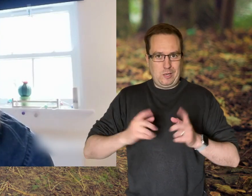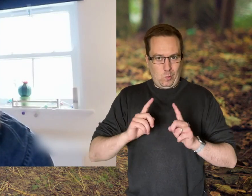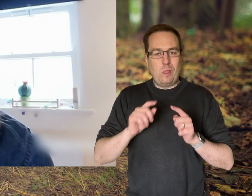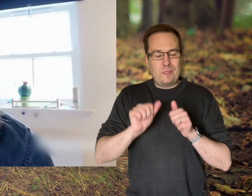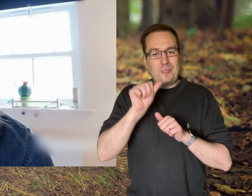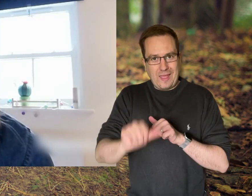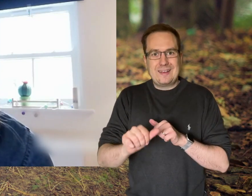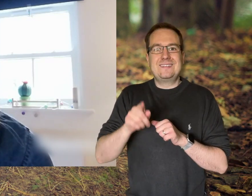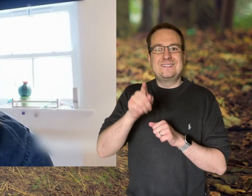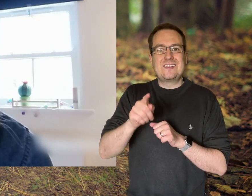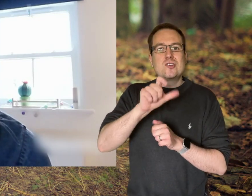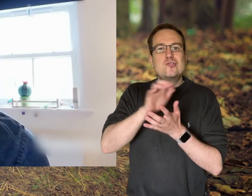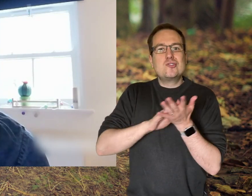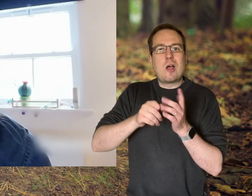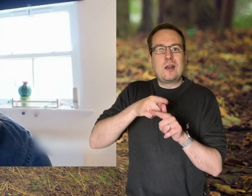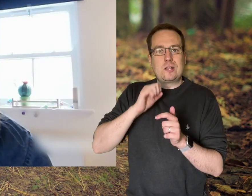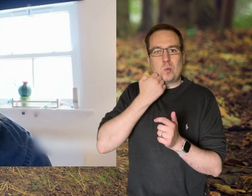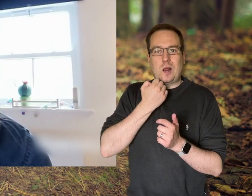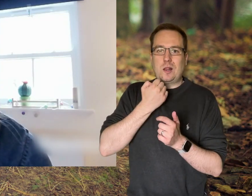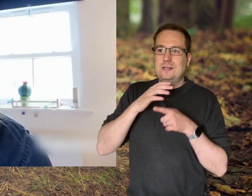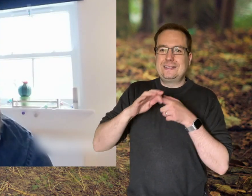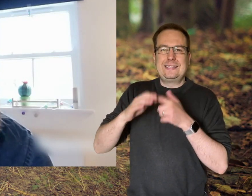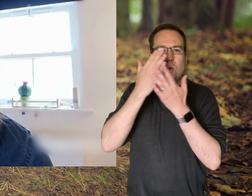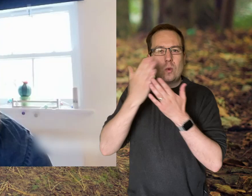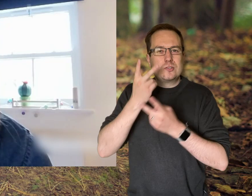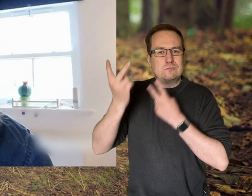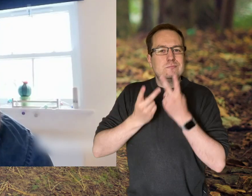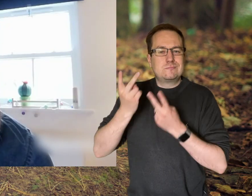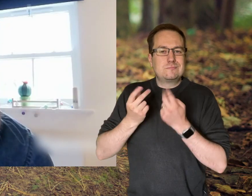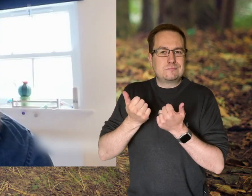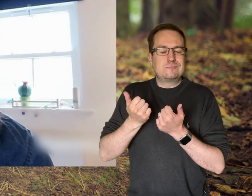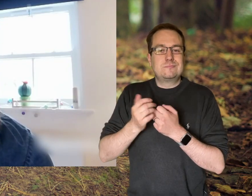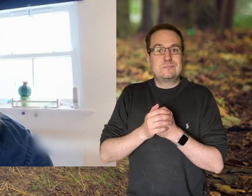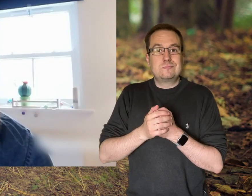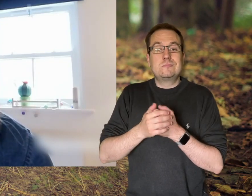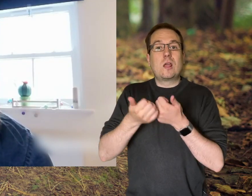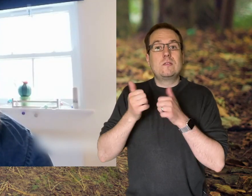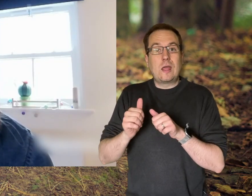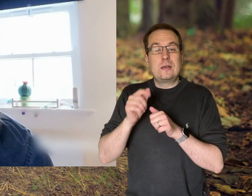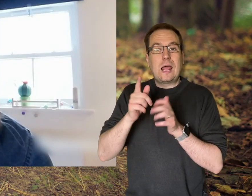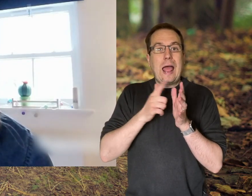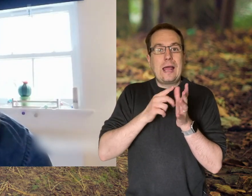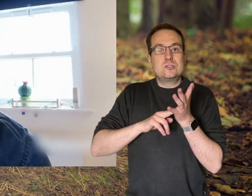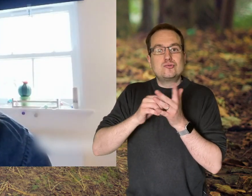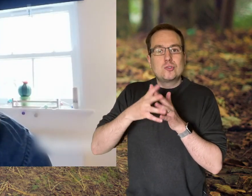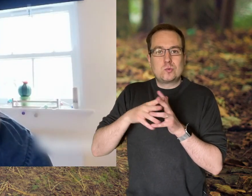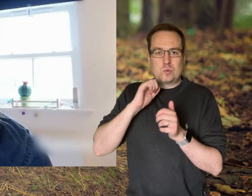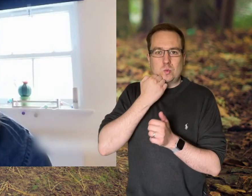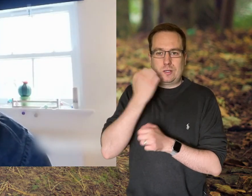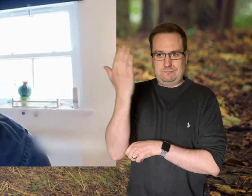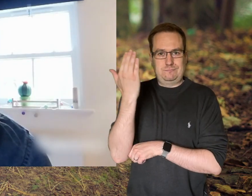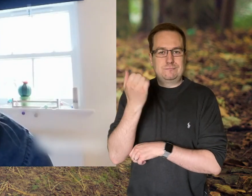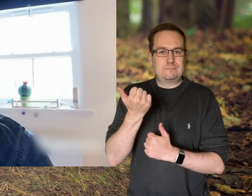be leading us in worship. And then after, basically immediately after, we will be getting a spoken word from